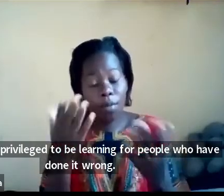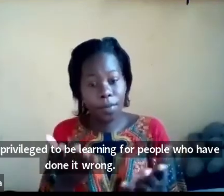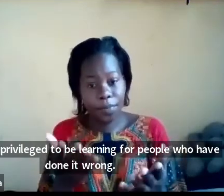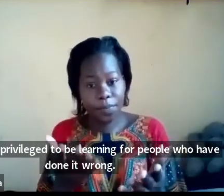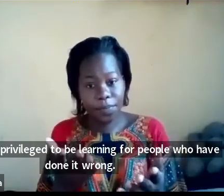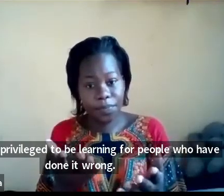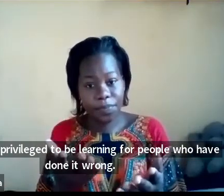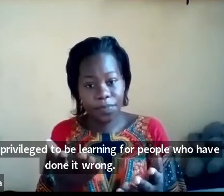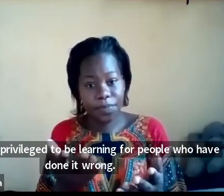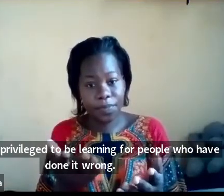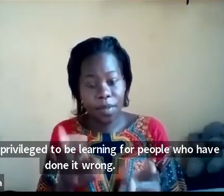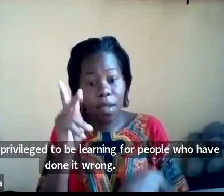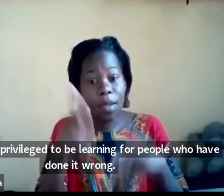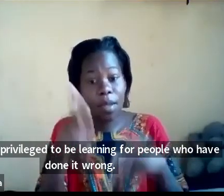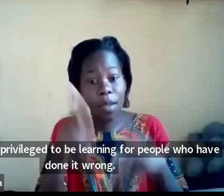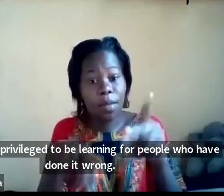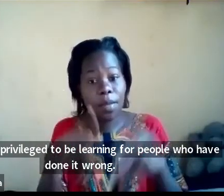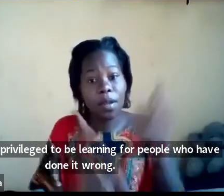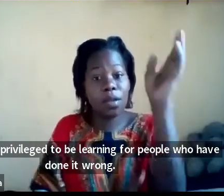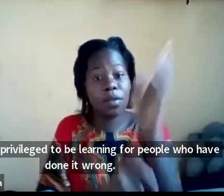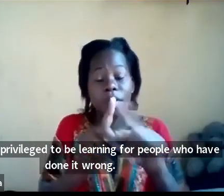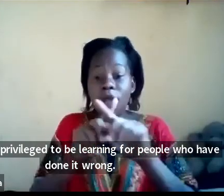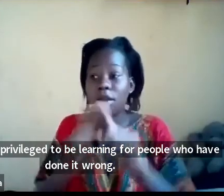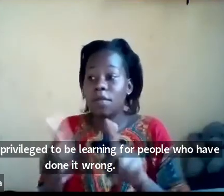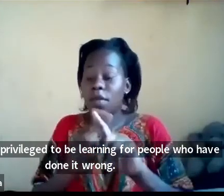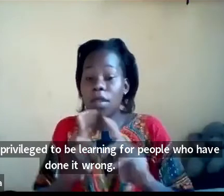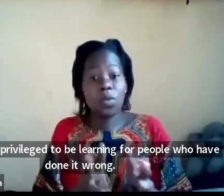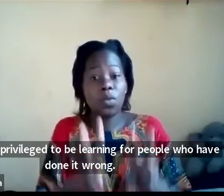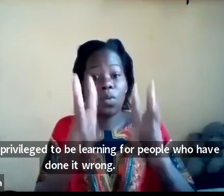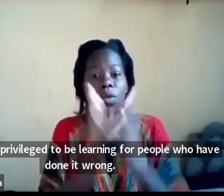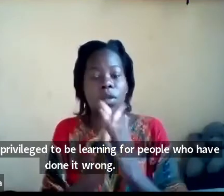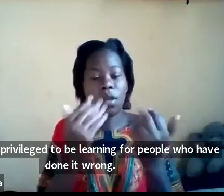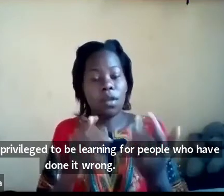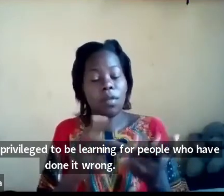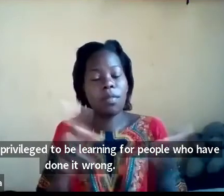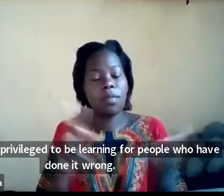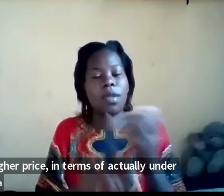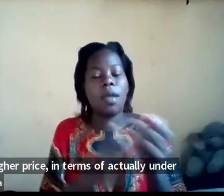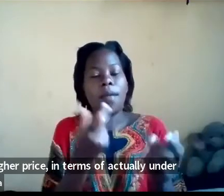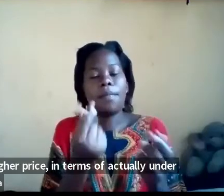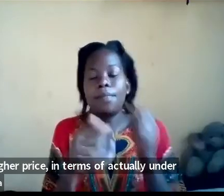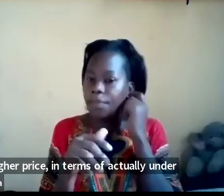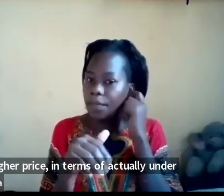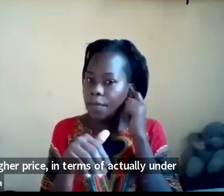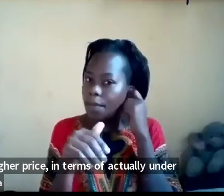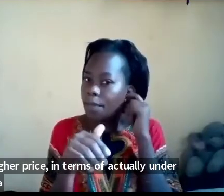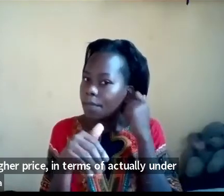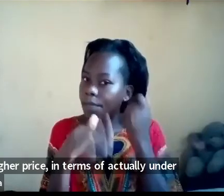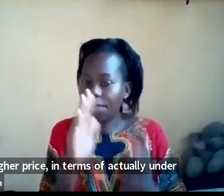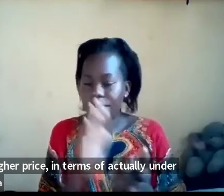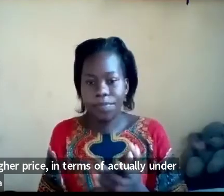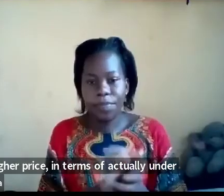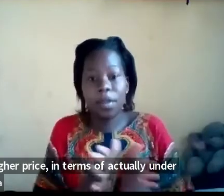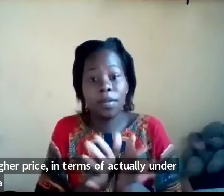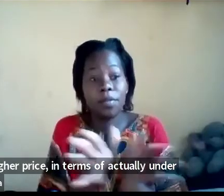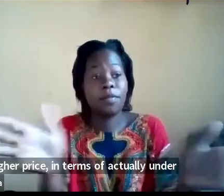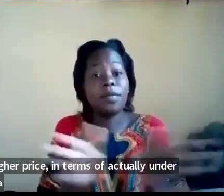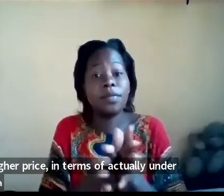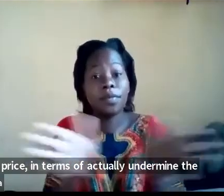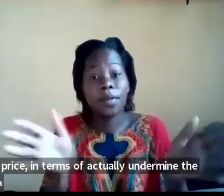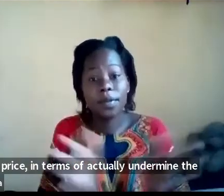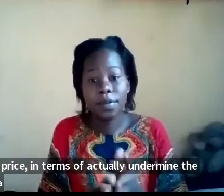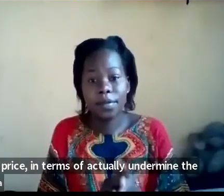have developed at any cost are now paying a higher price in terms of actually undermining the biodiversity, the terrible